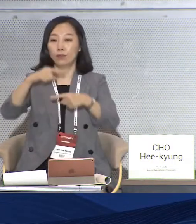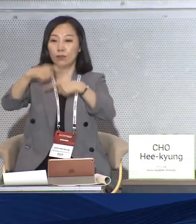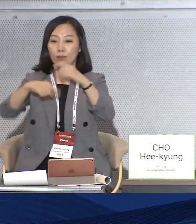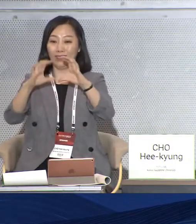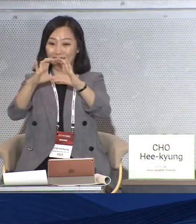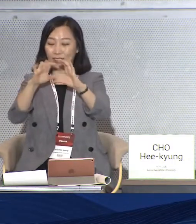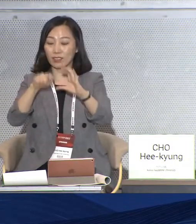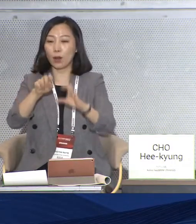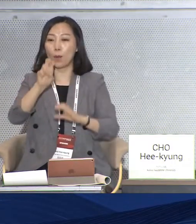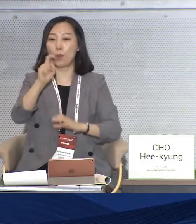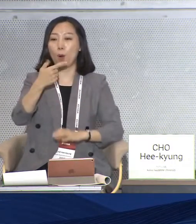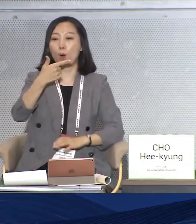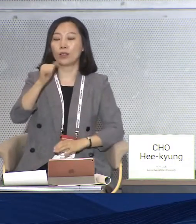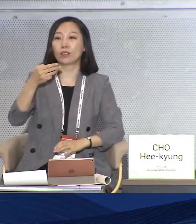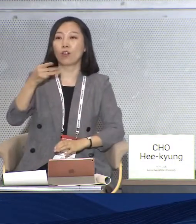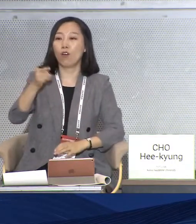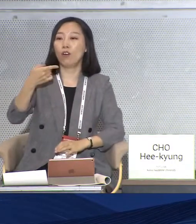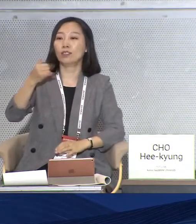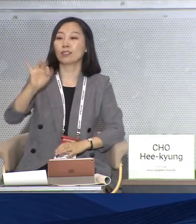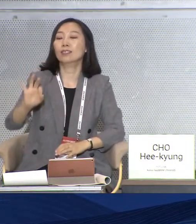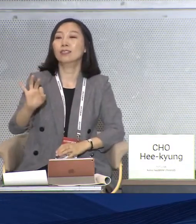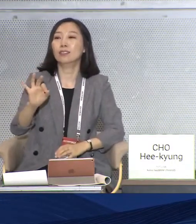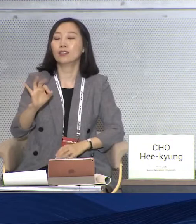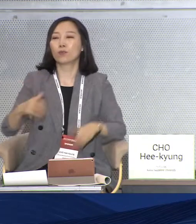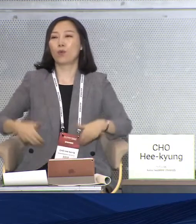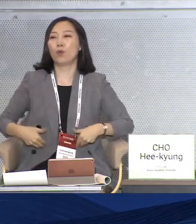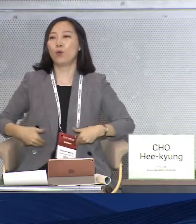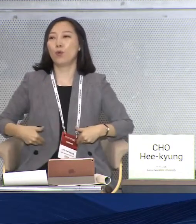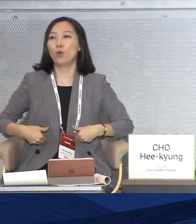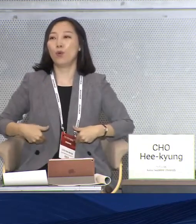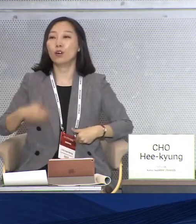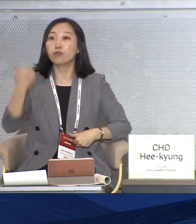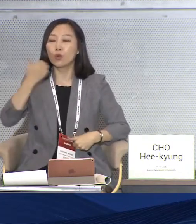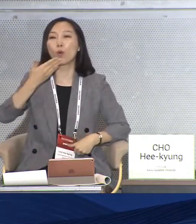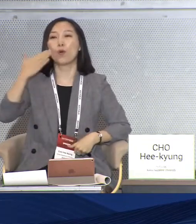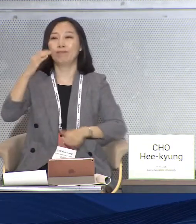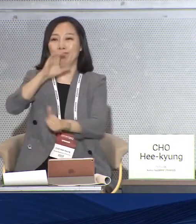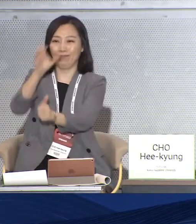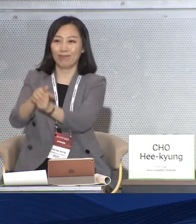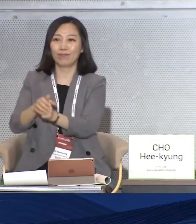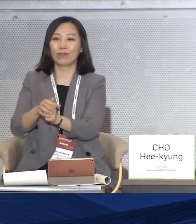a better sign language interpretation on TV in Korea.